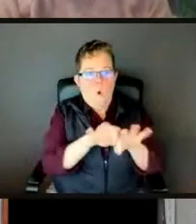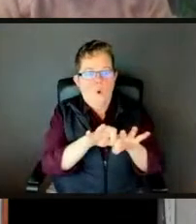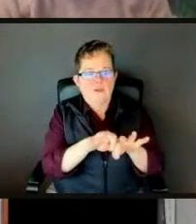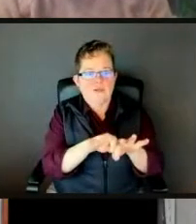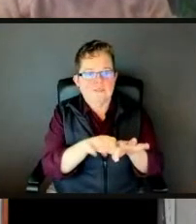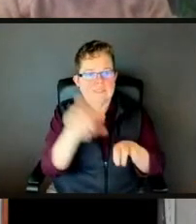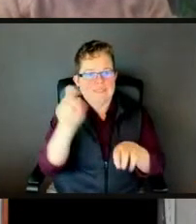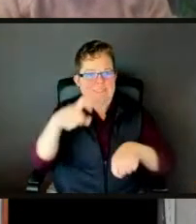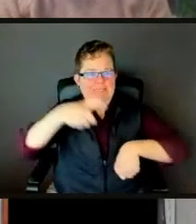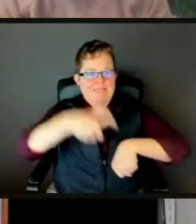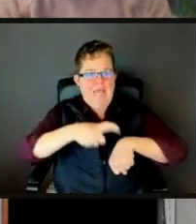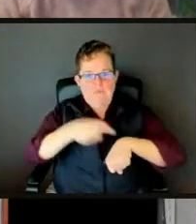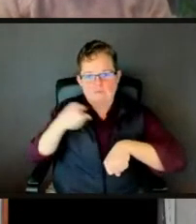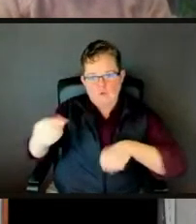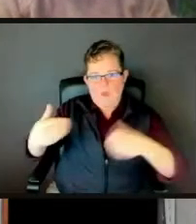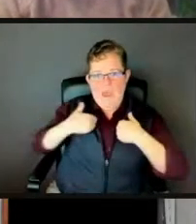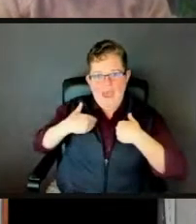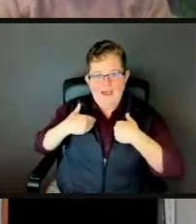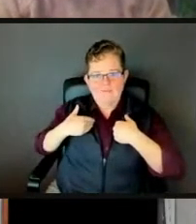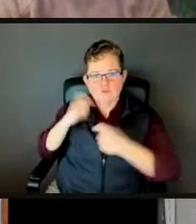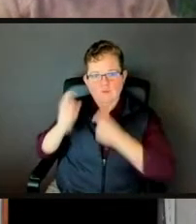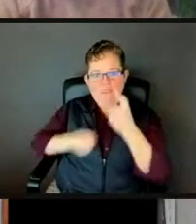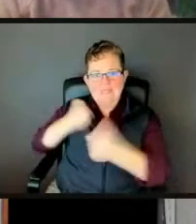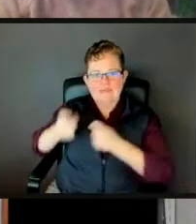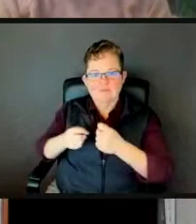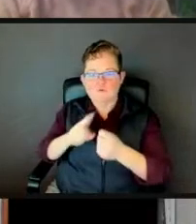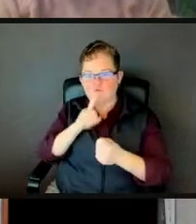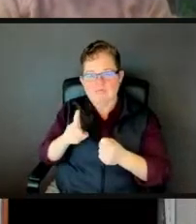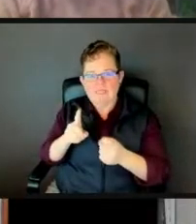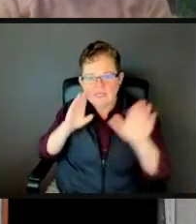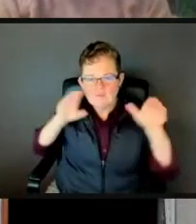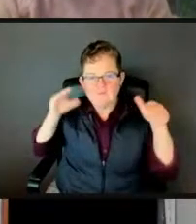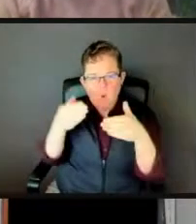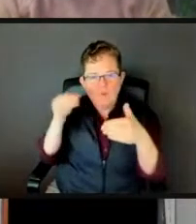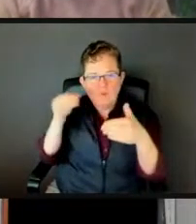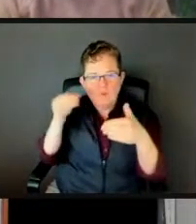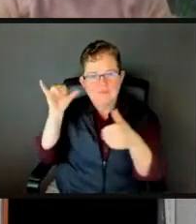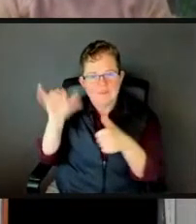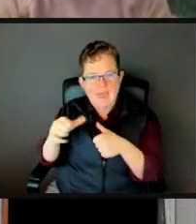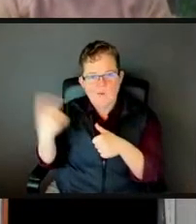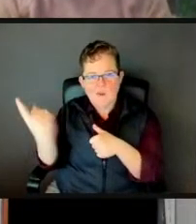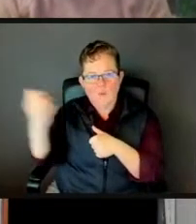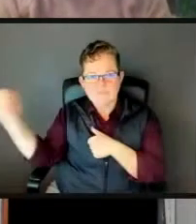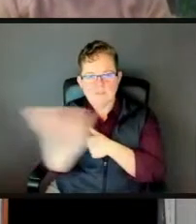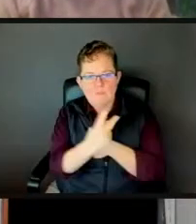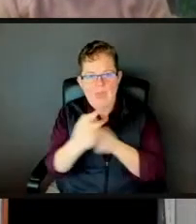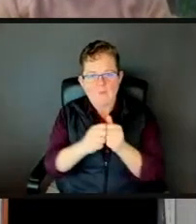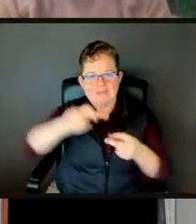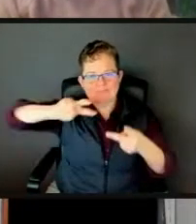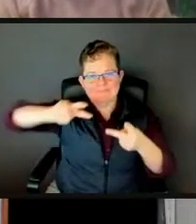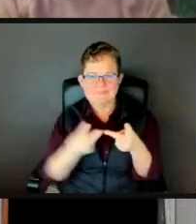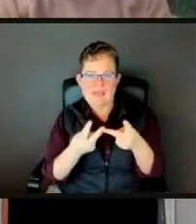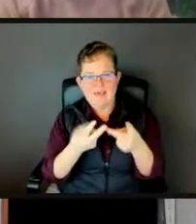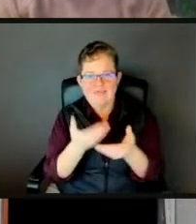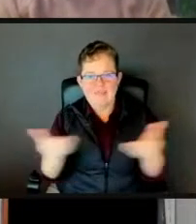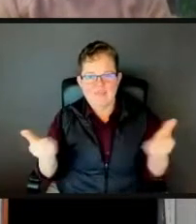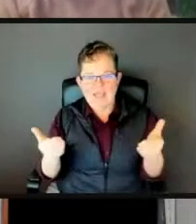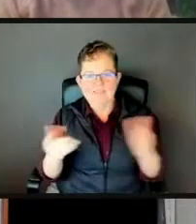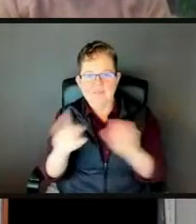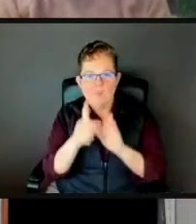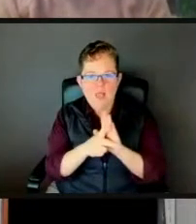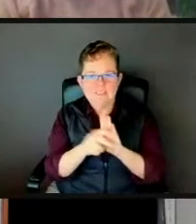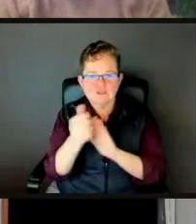that you have to give it. So let's focus on that. We can always come back with the other items in the policy